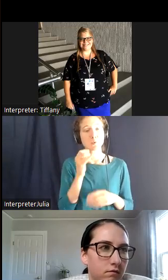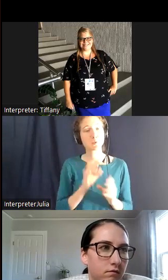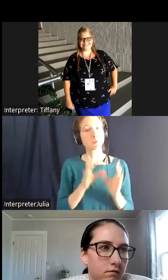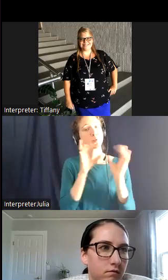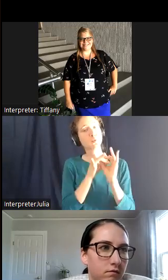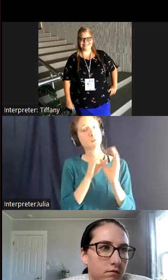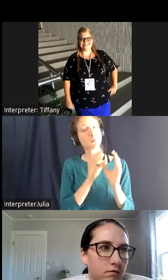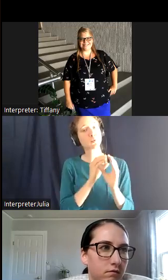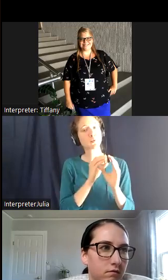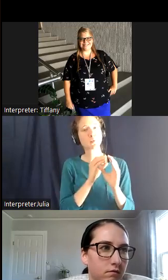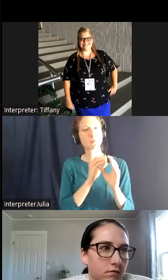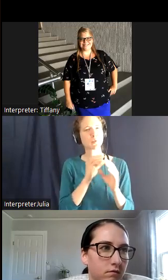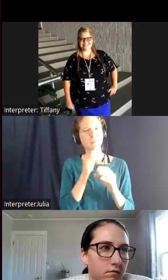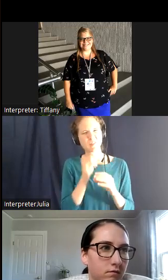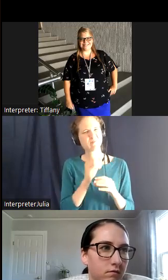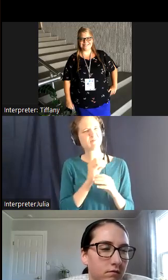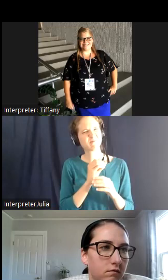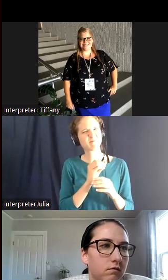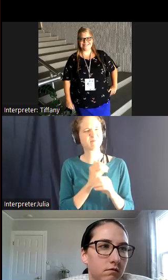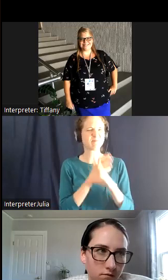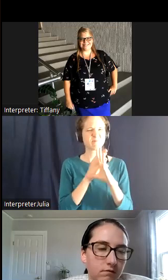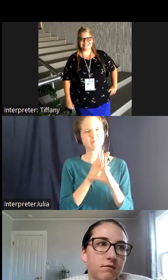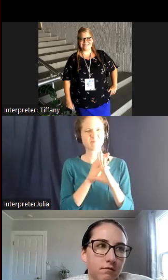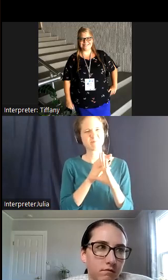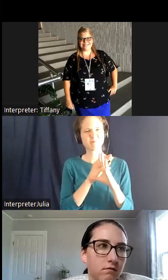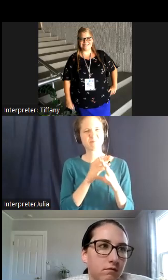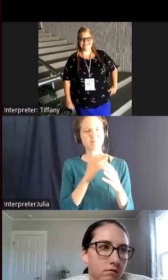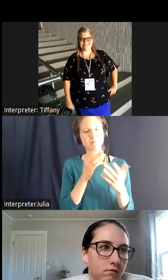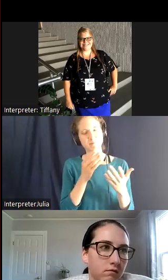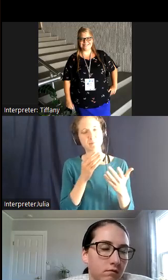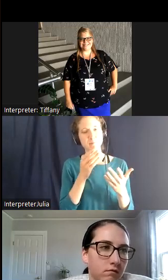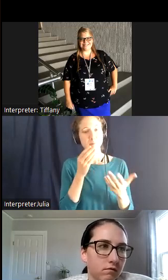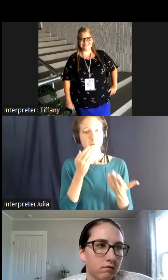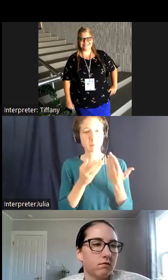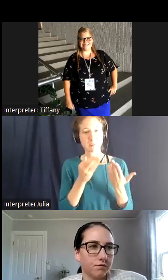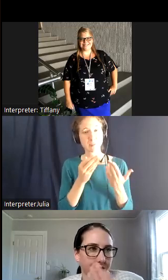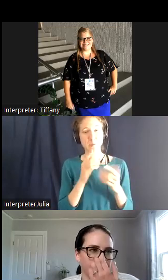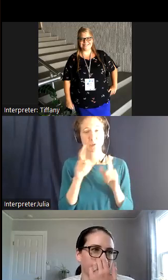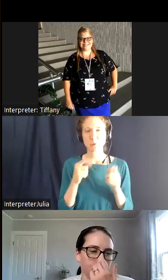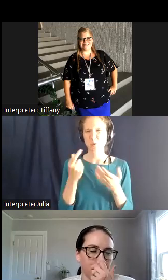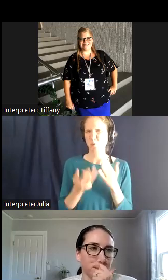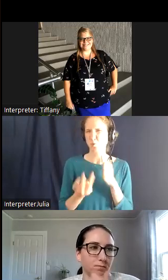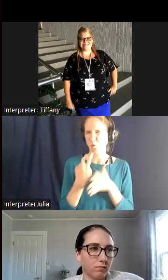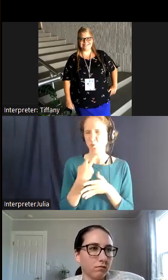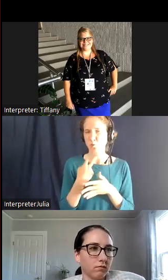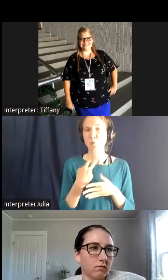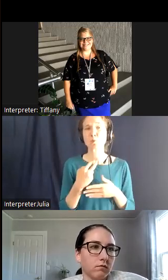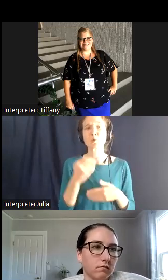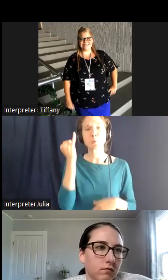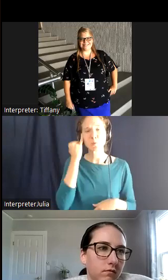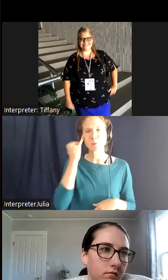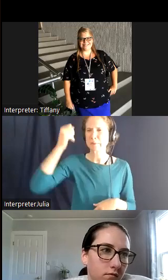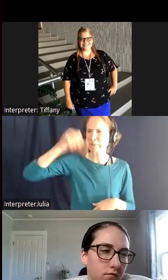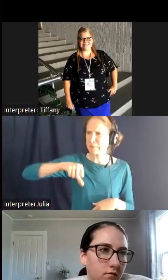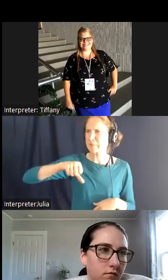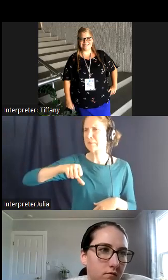chat. So there was a question from Megan, prior auths are often denied. How does that work for timely service?